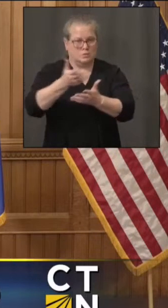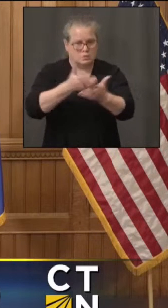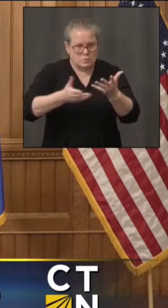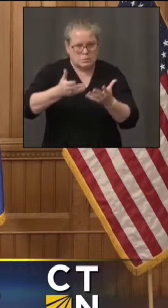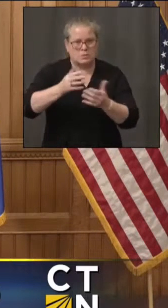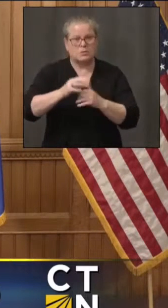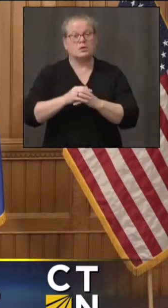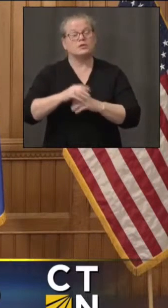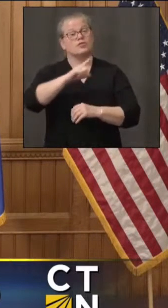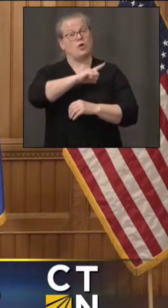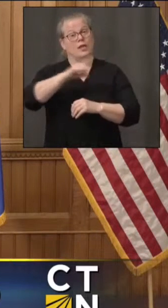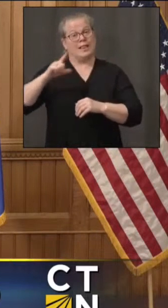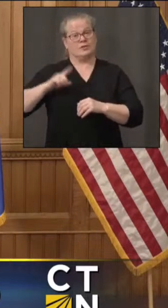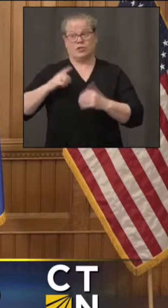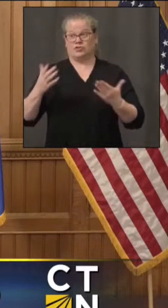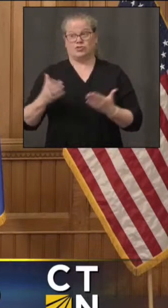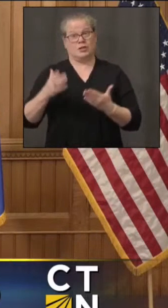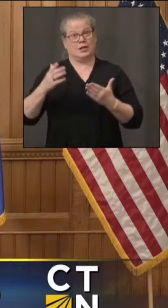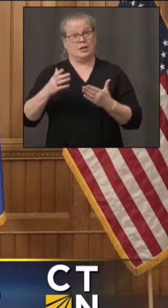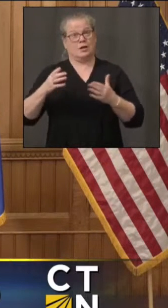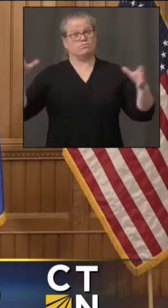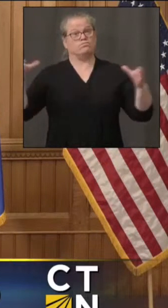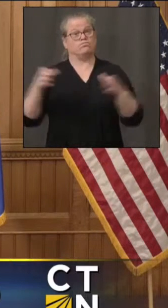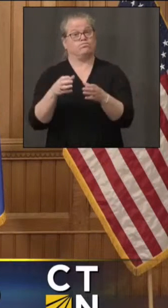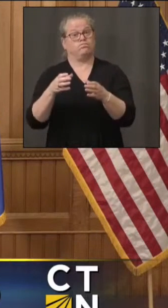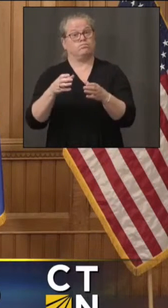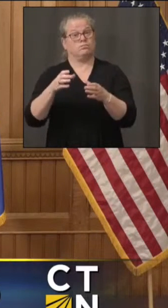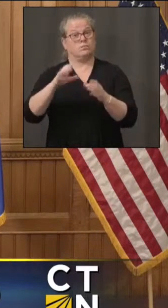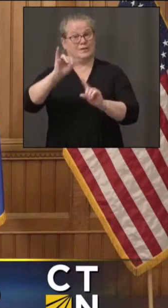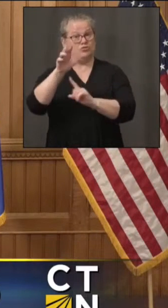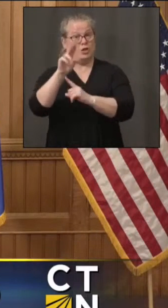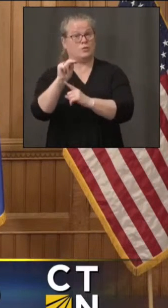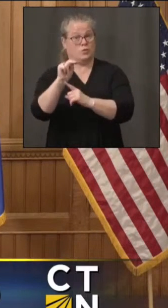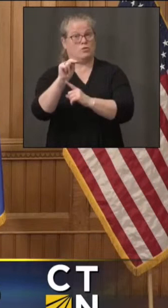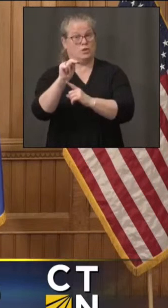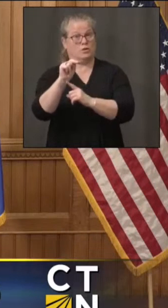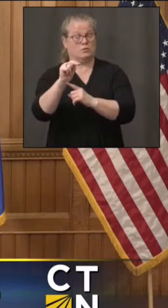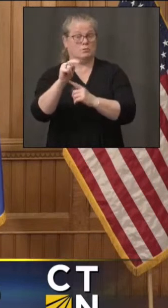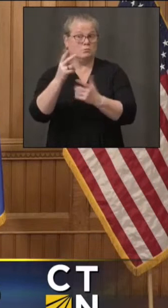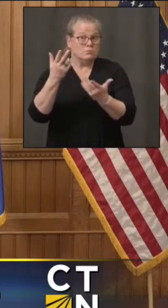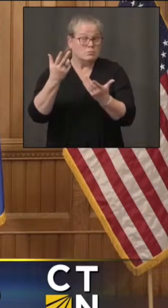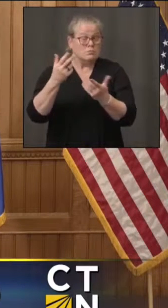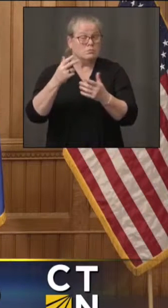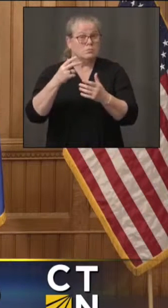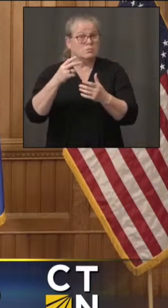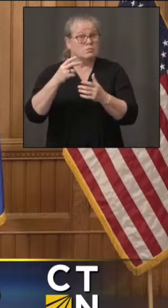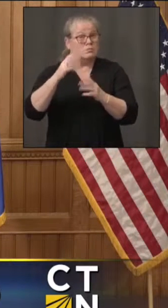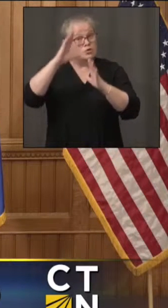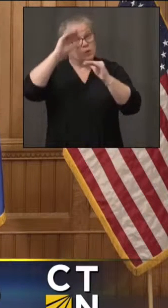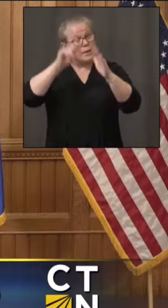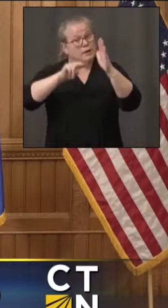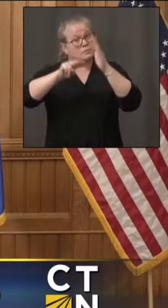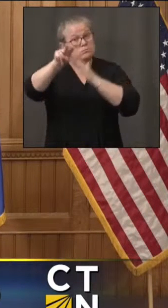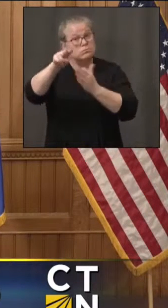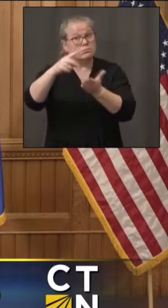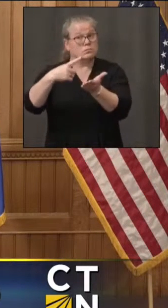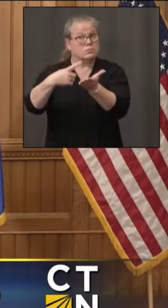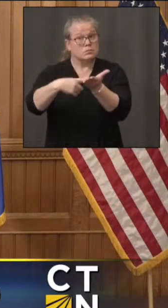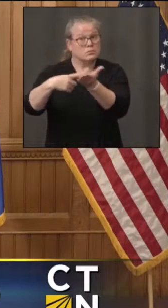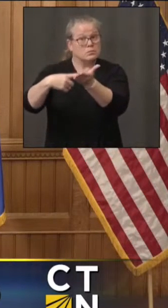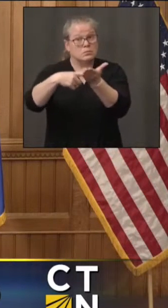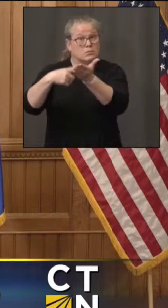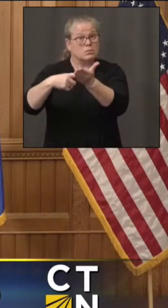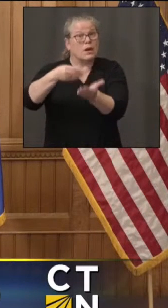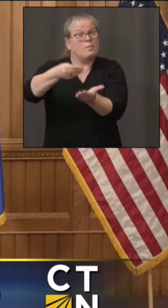your deficit mitigation plan, do you anticipate there's going to be some discussion about putting some additional money